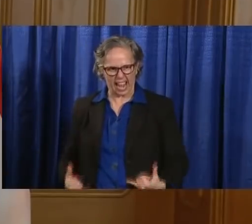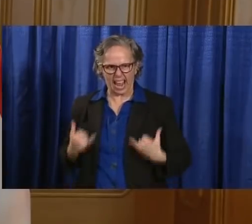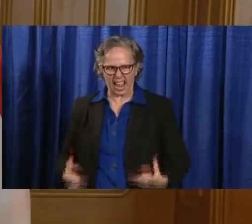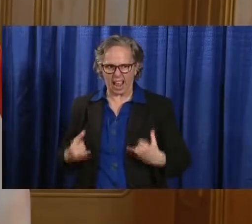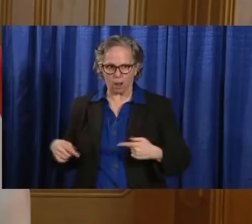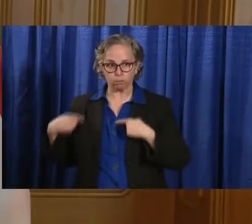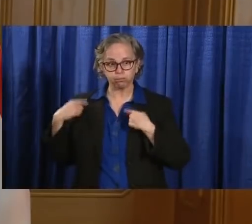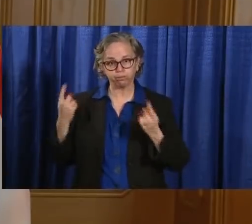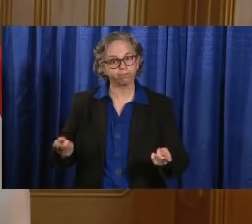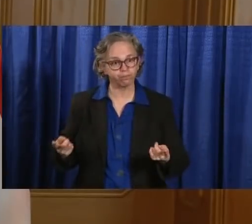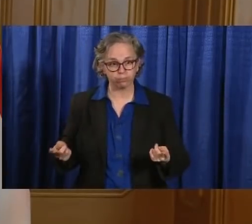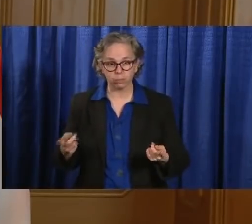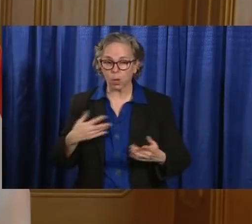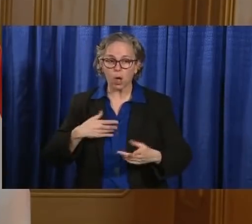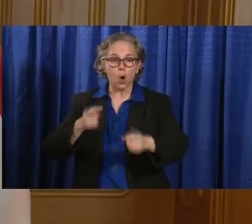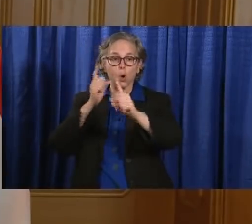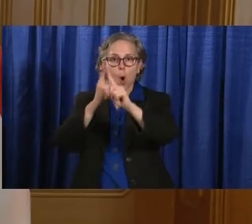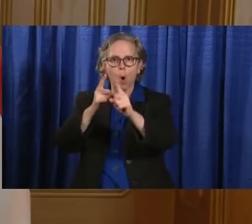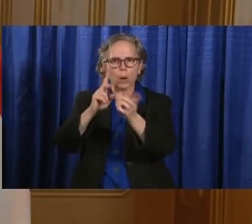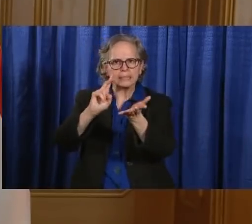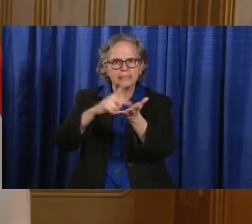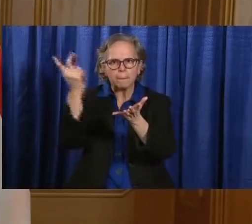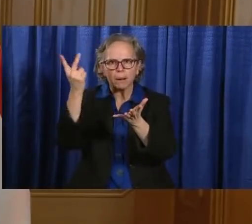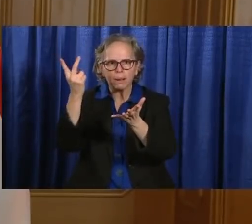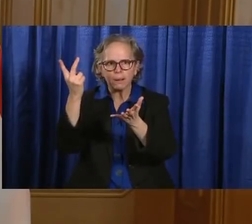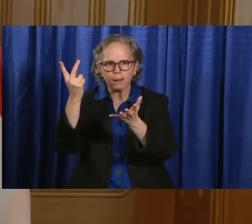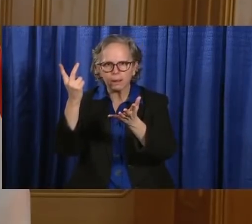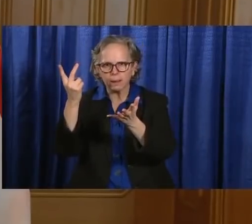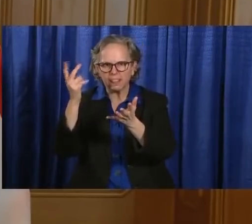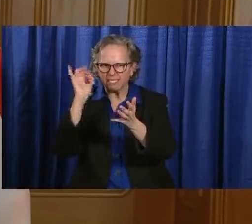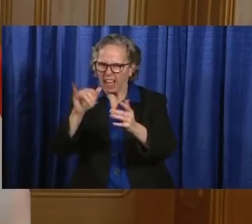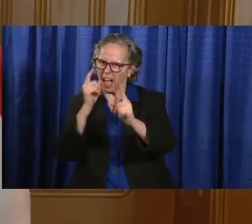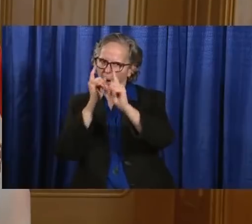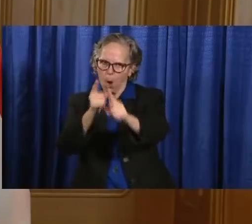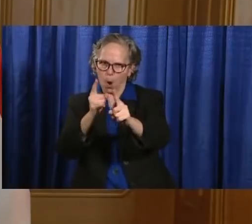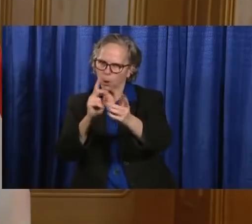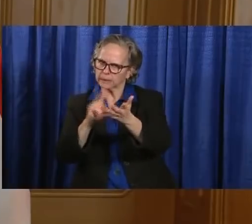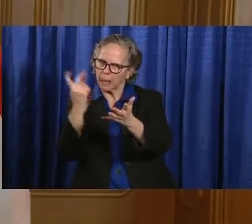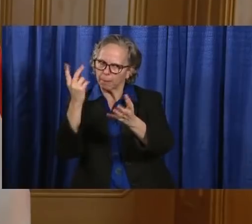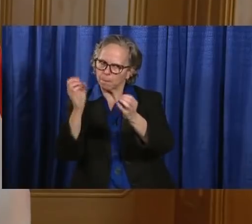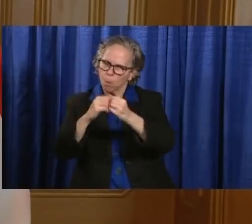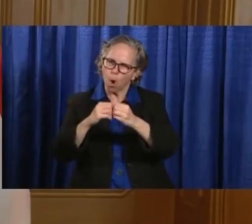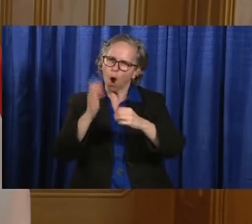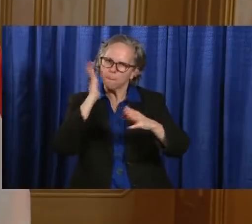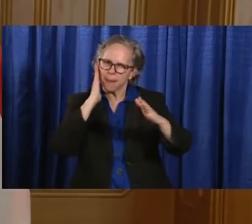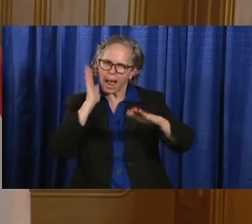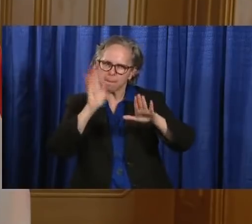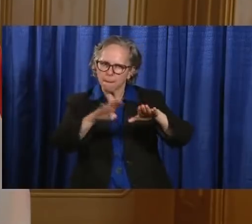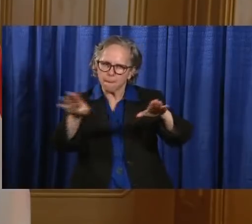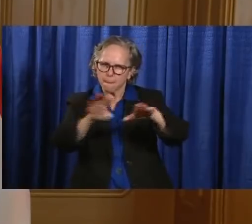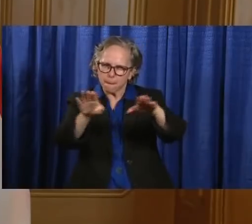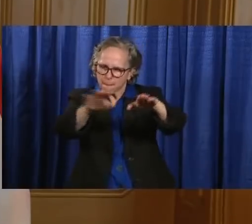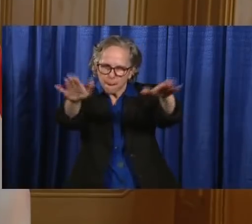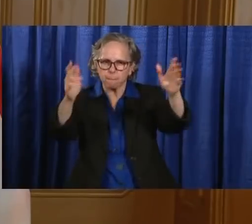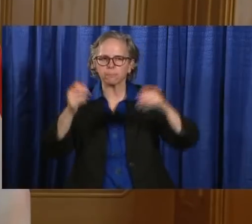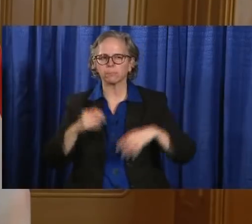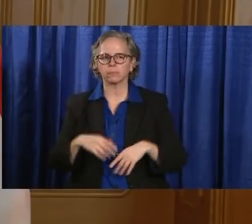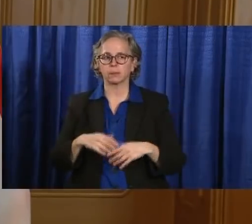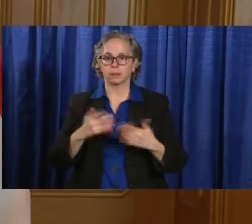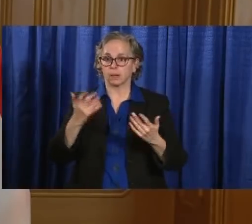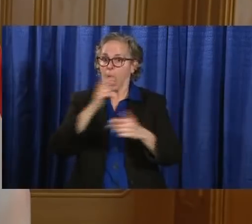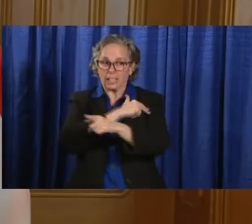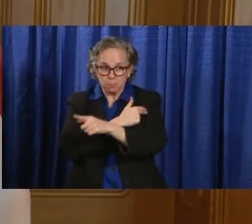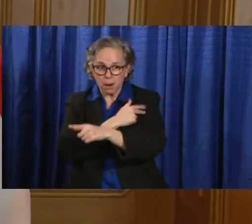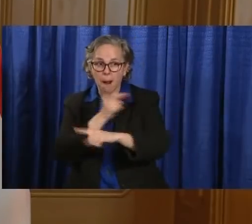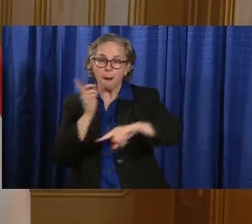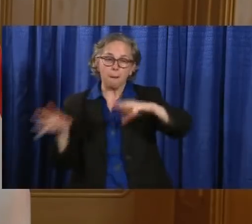to double the number of beds. We have started down that pathway for the first two things I talked about. Now we're on to the